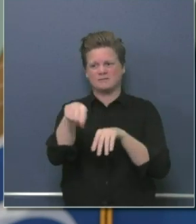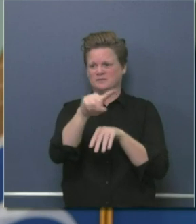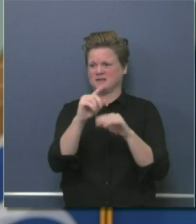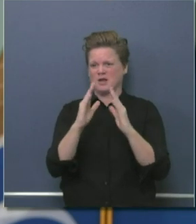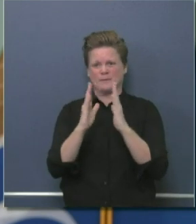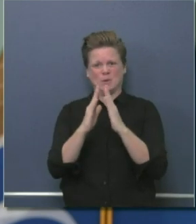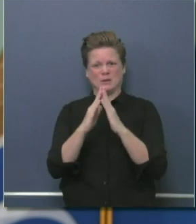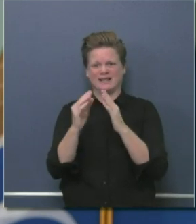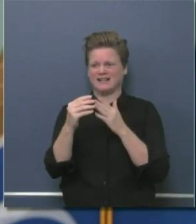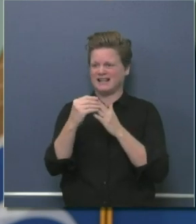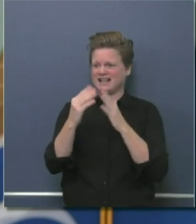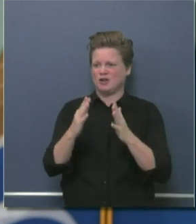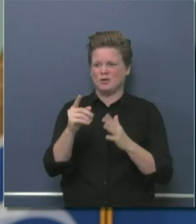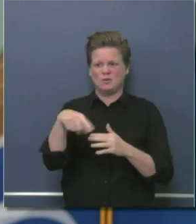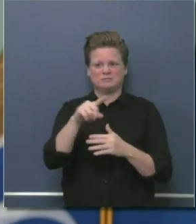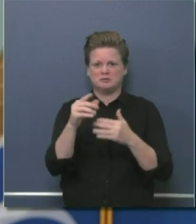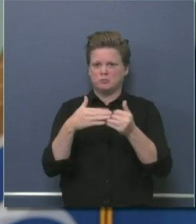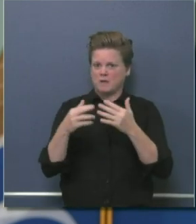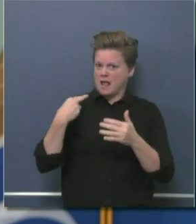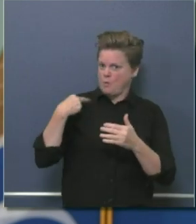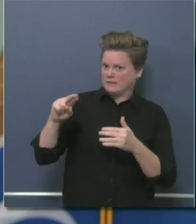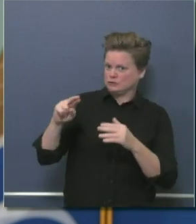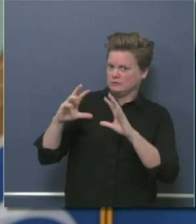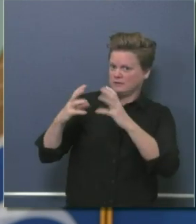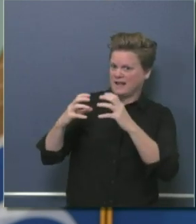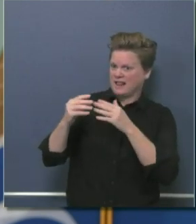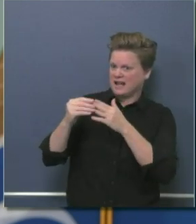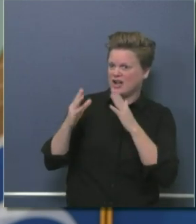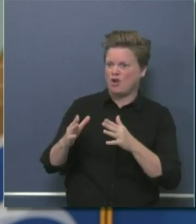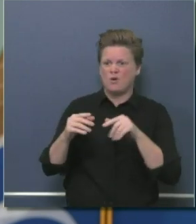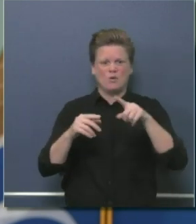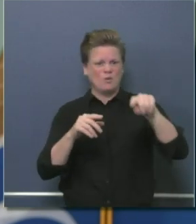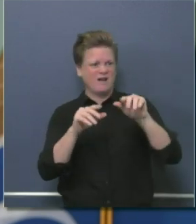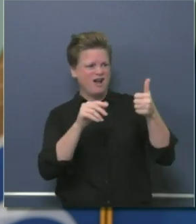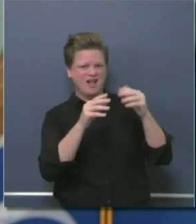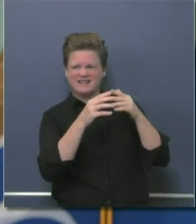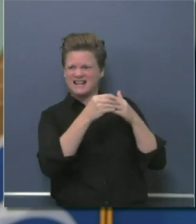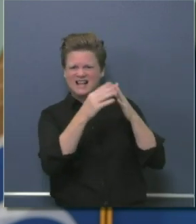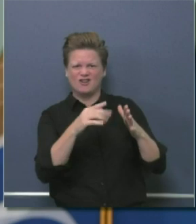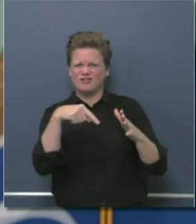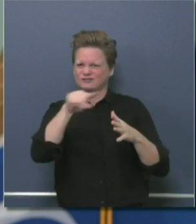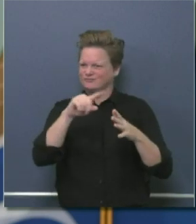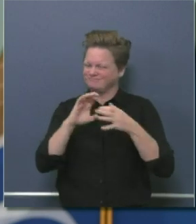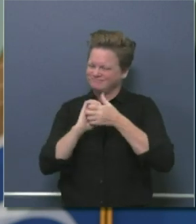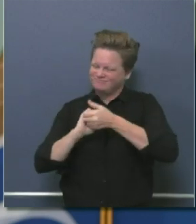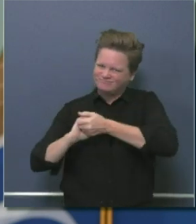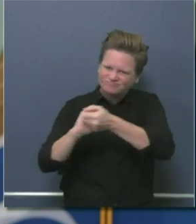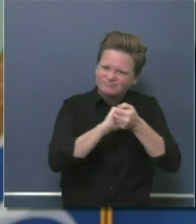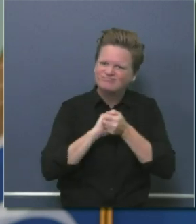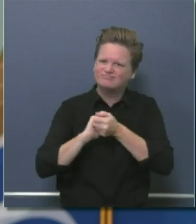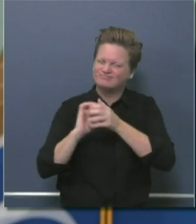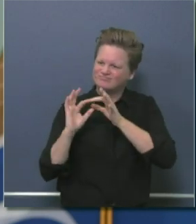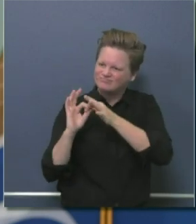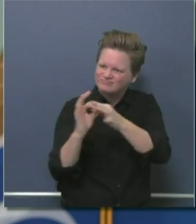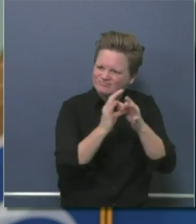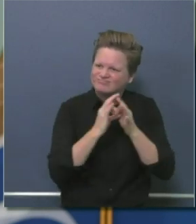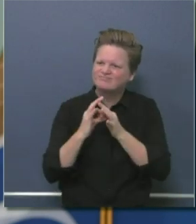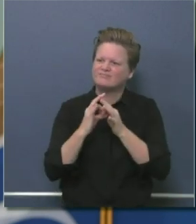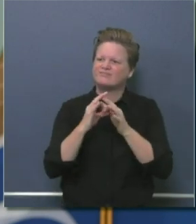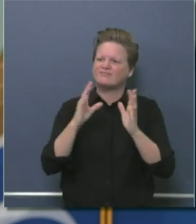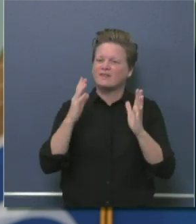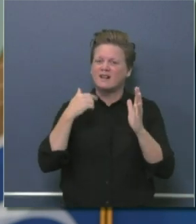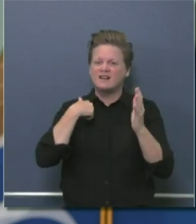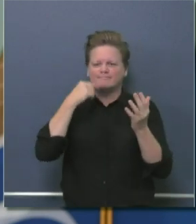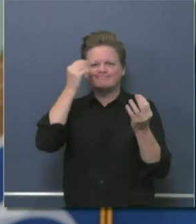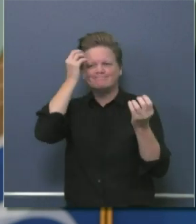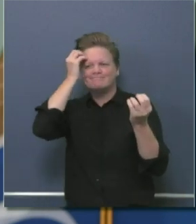faith leaders. Thank you to those that are working collaboratively with our administration to thoughtfully and judiciously move into phase